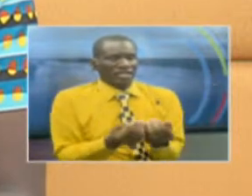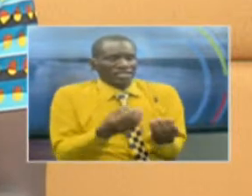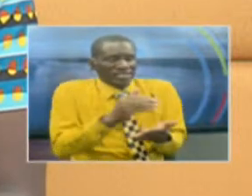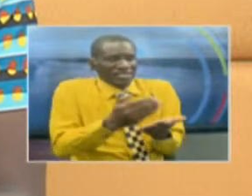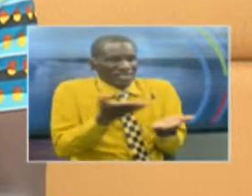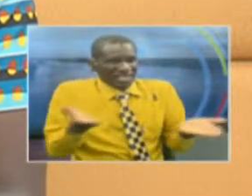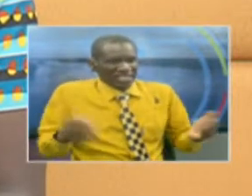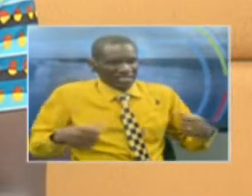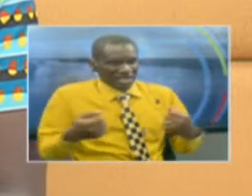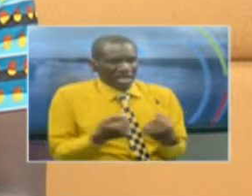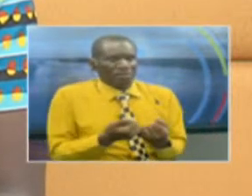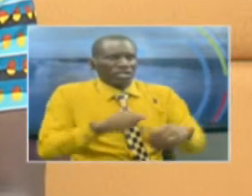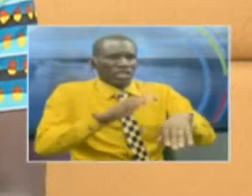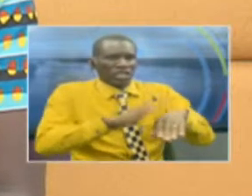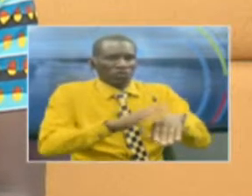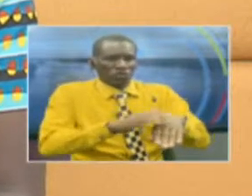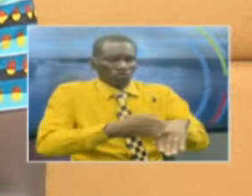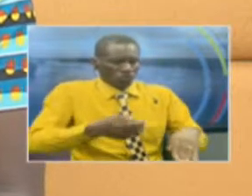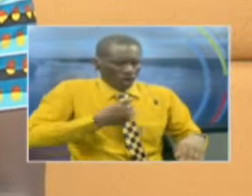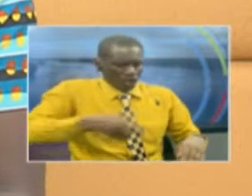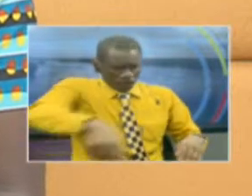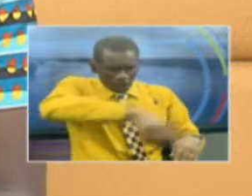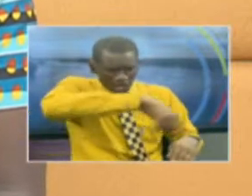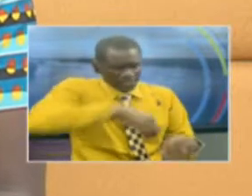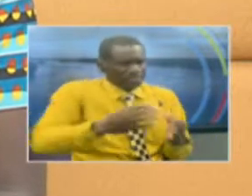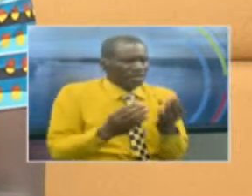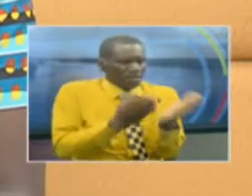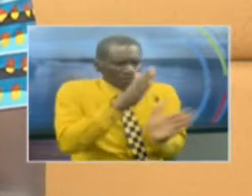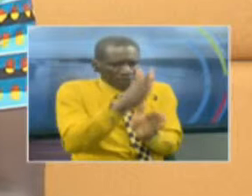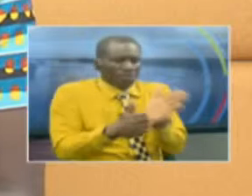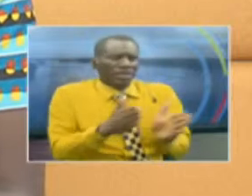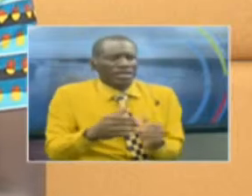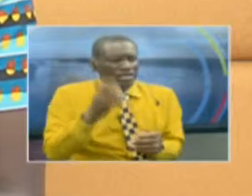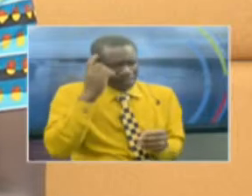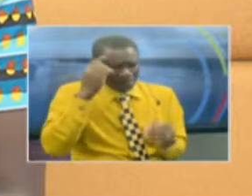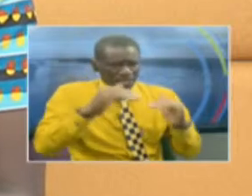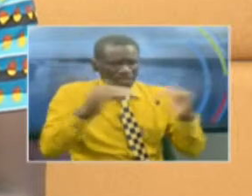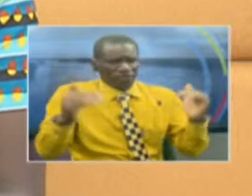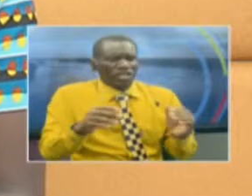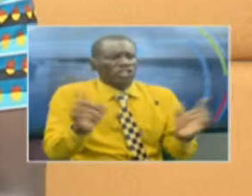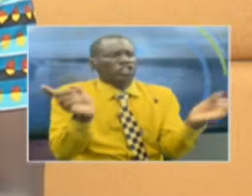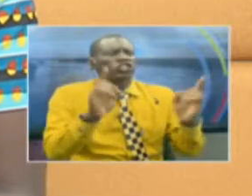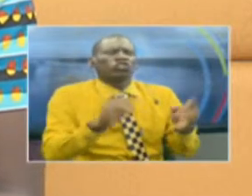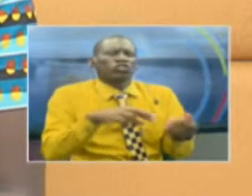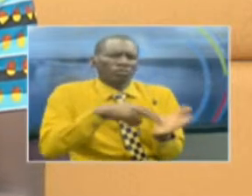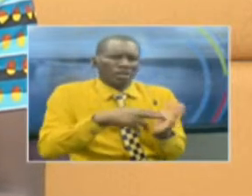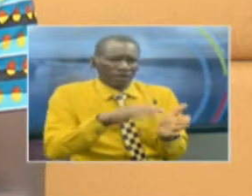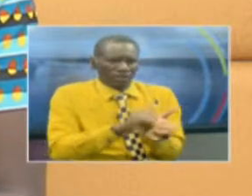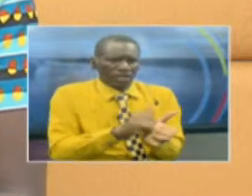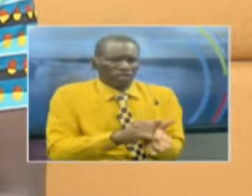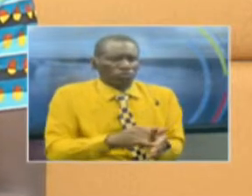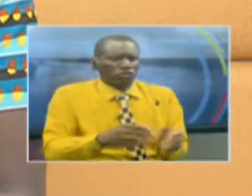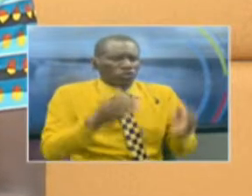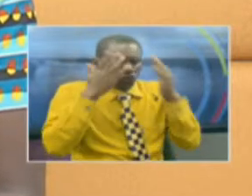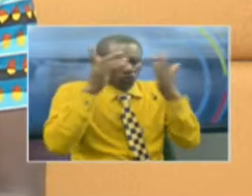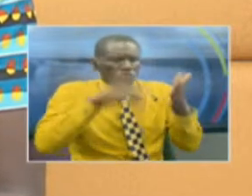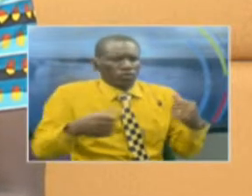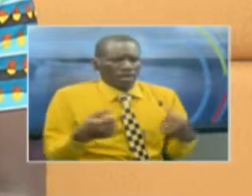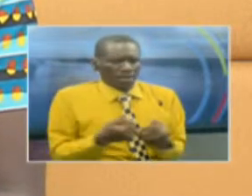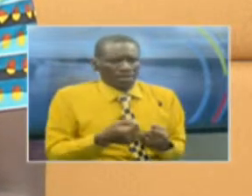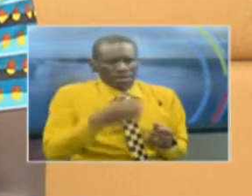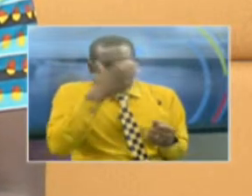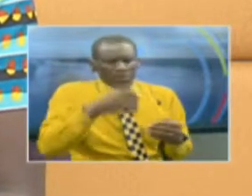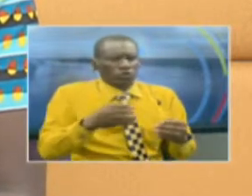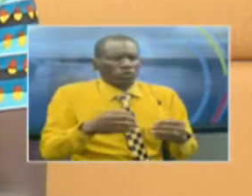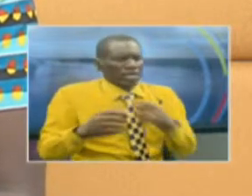is useful to have us prepared at mind level. That does not mean we will not go through the loss if they happen, but then we go through the